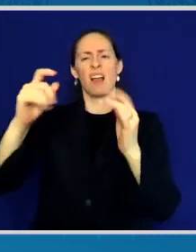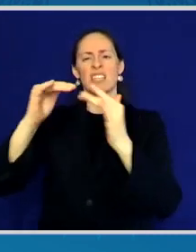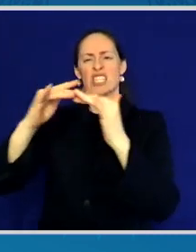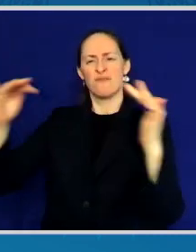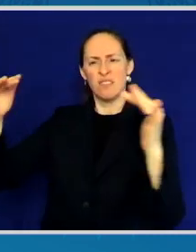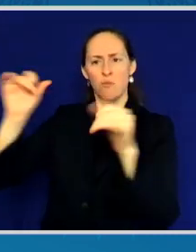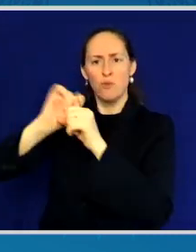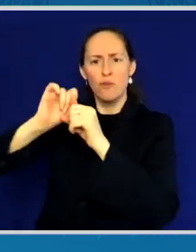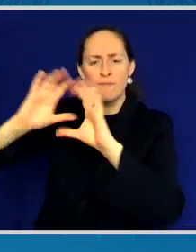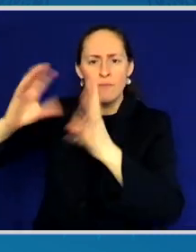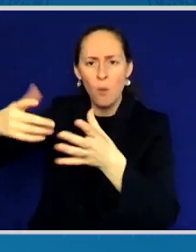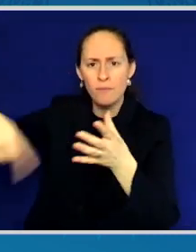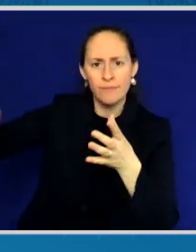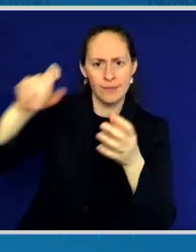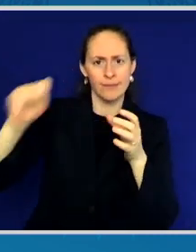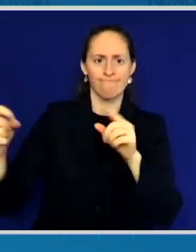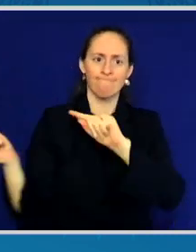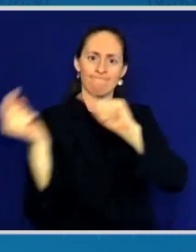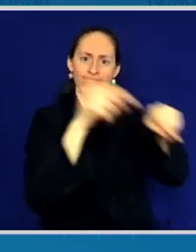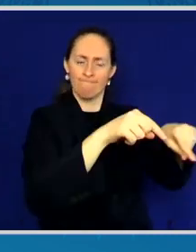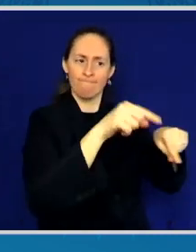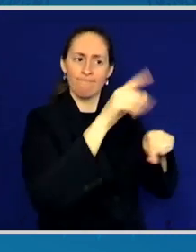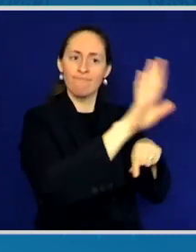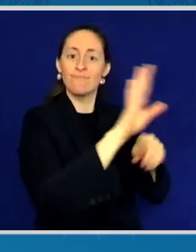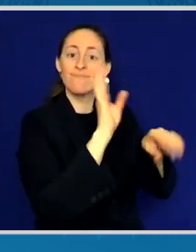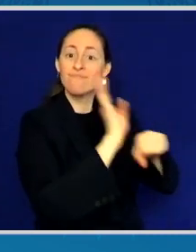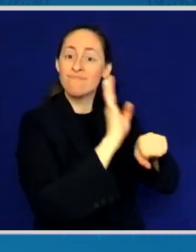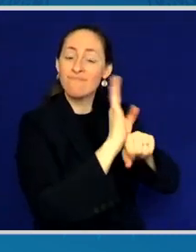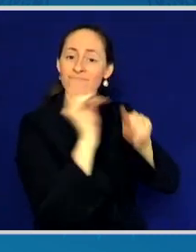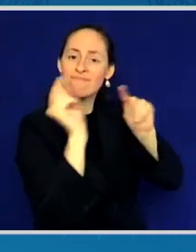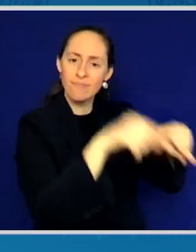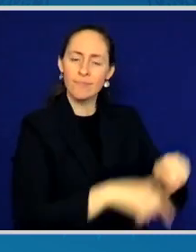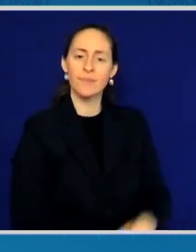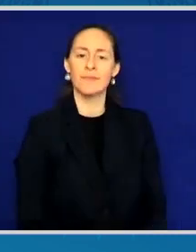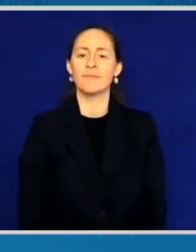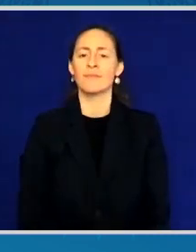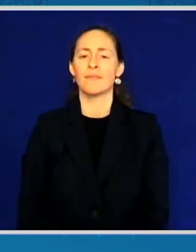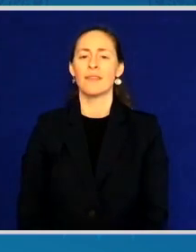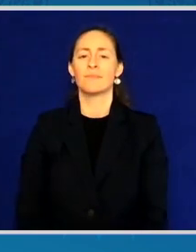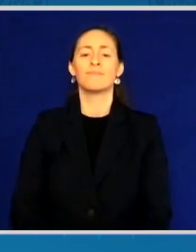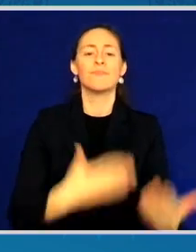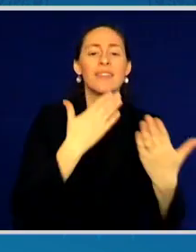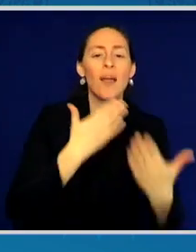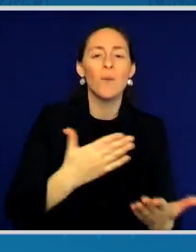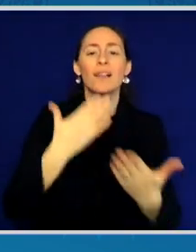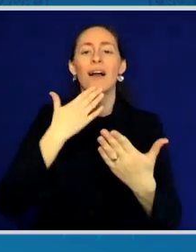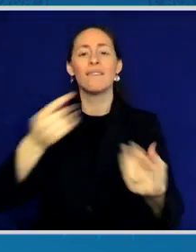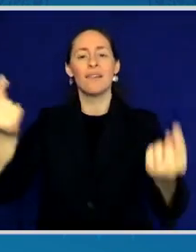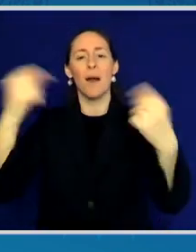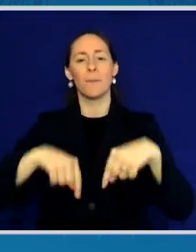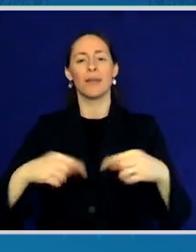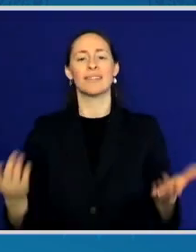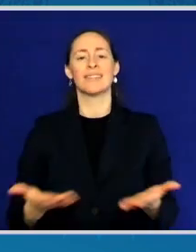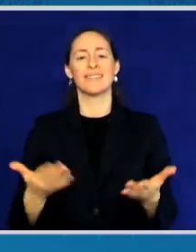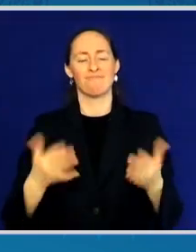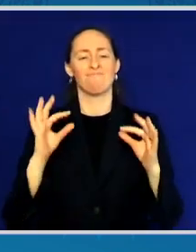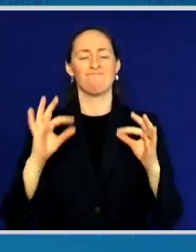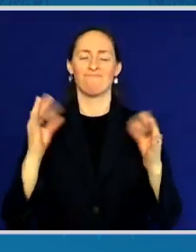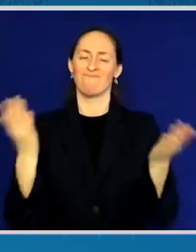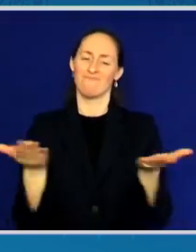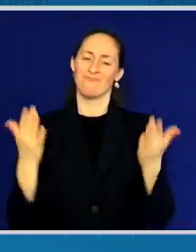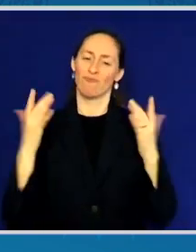front door. Well said. Madam Vice President, again, thank you for coming to the Queen City, to our great city,